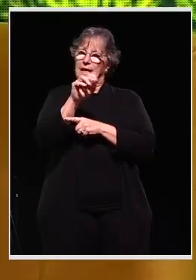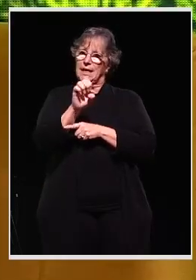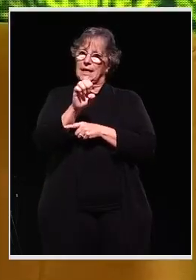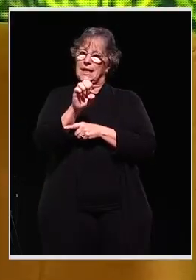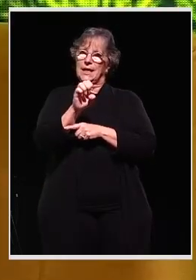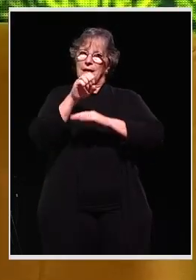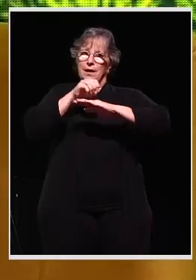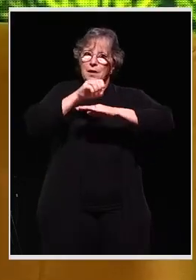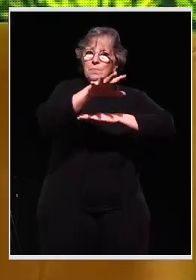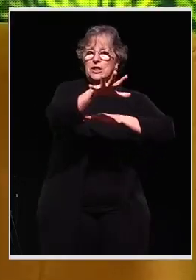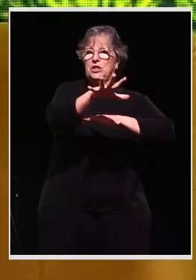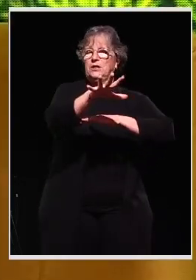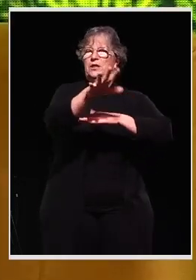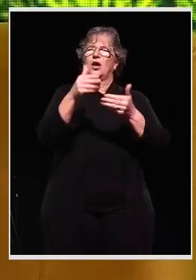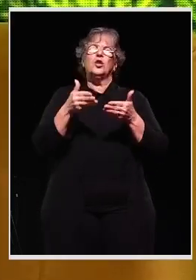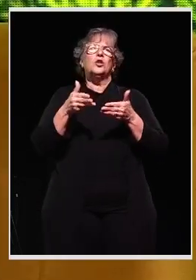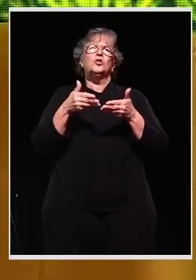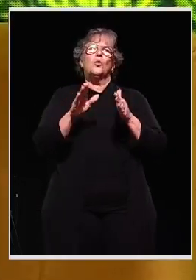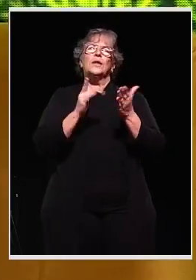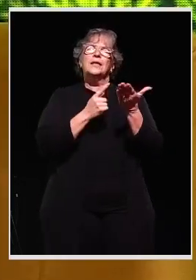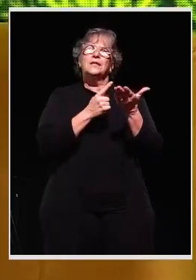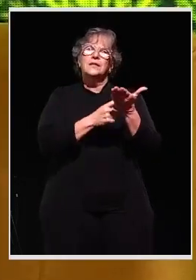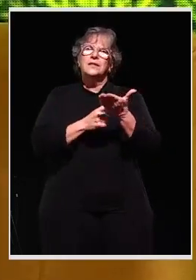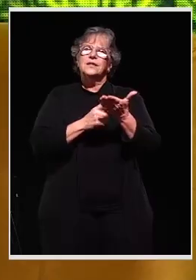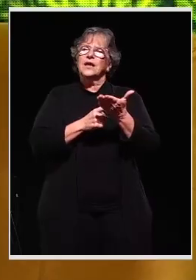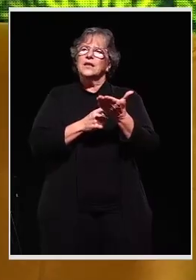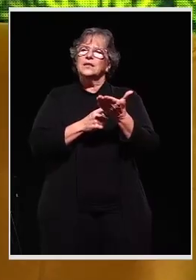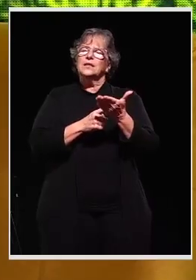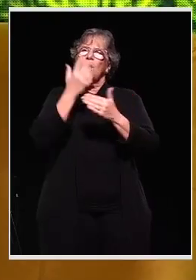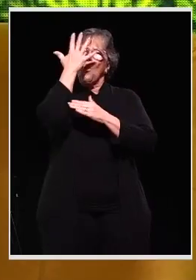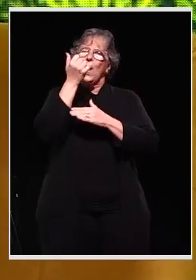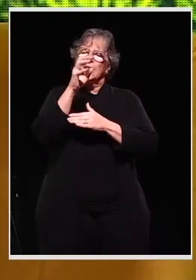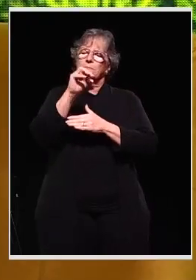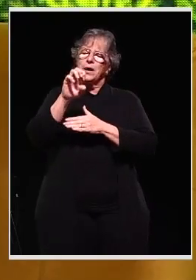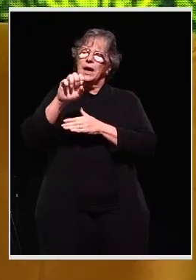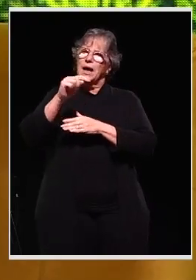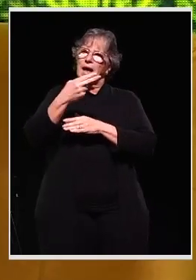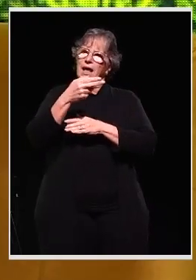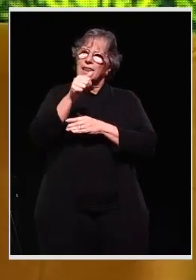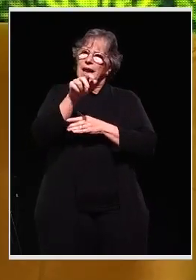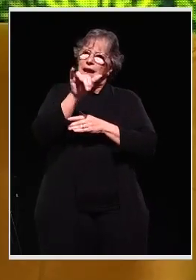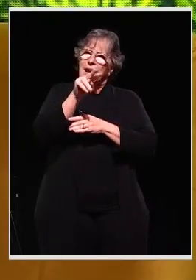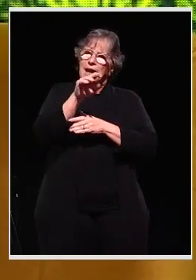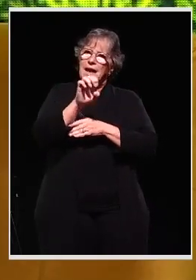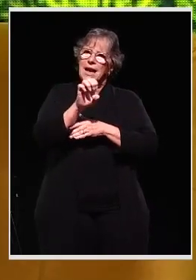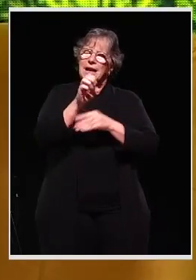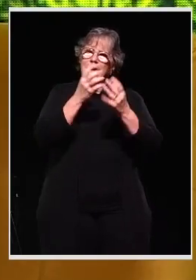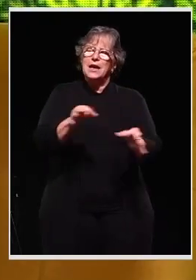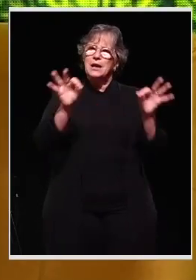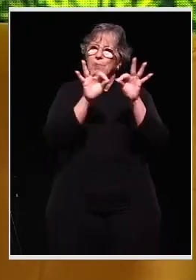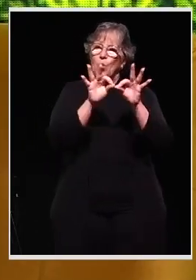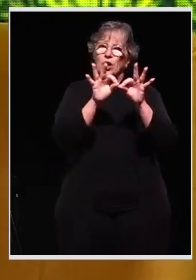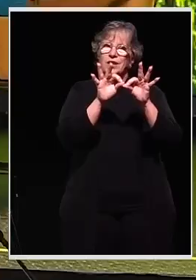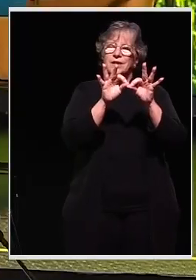talk about what is it about methane that makes it a critical target of slowing the pace of climate